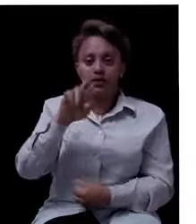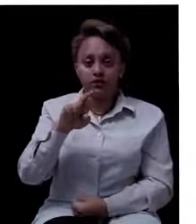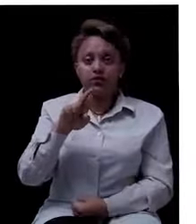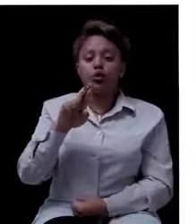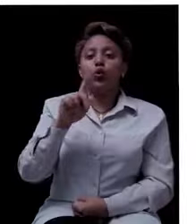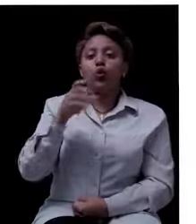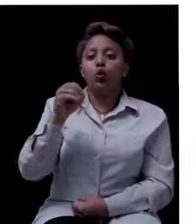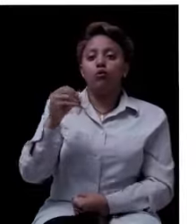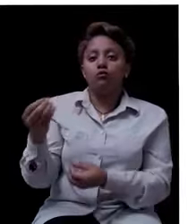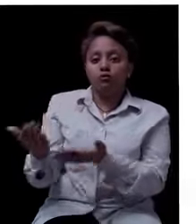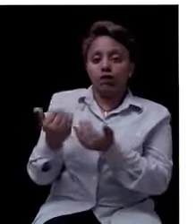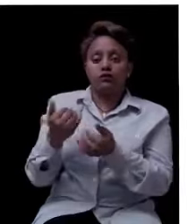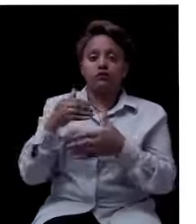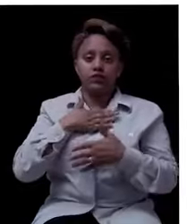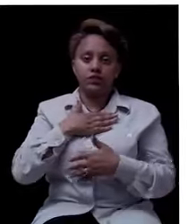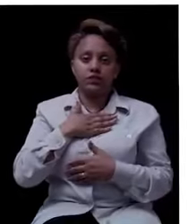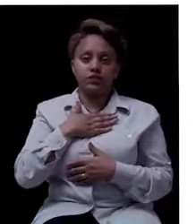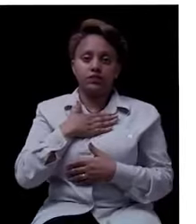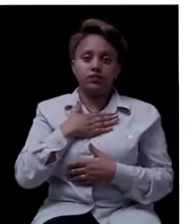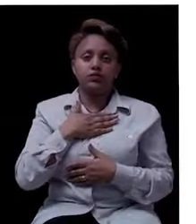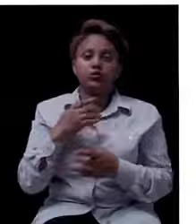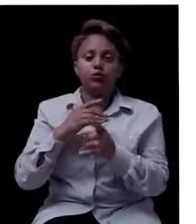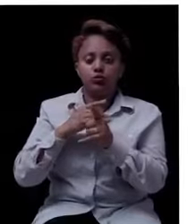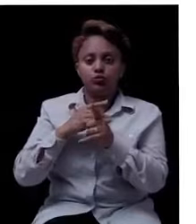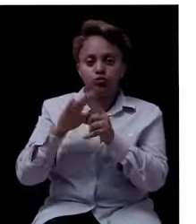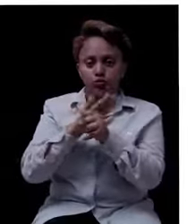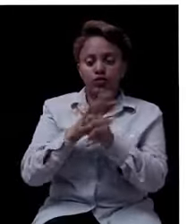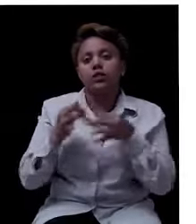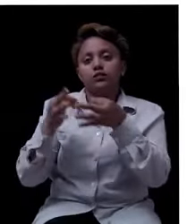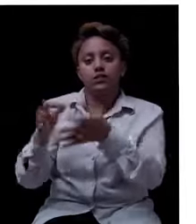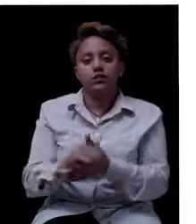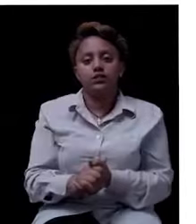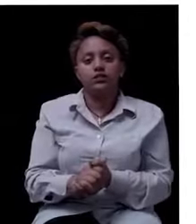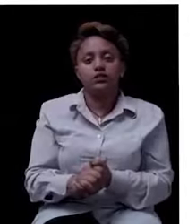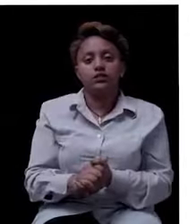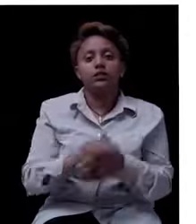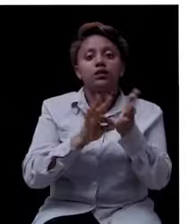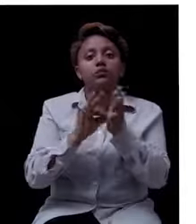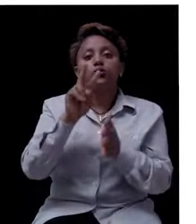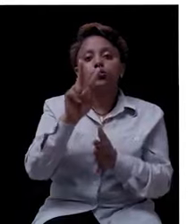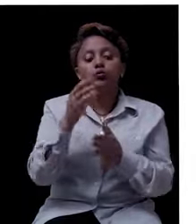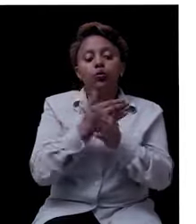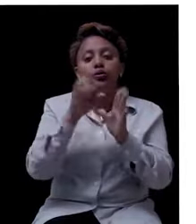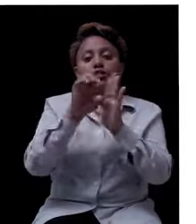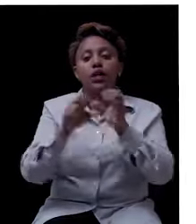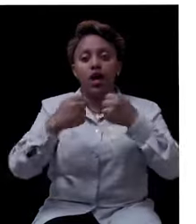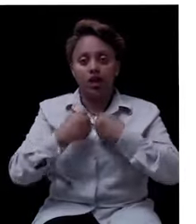Uber and GoFundMe. In governance, blockchain helps to take polls in full transparency. Number